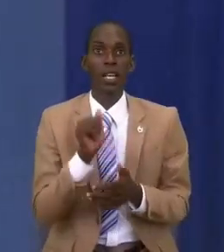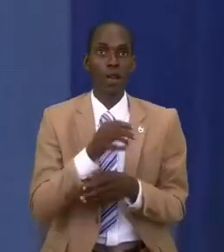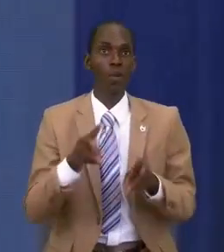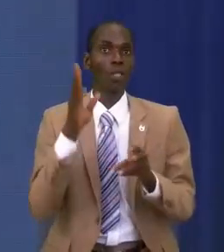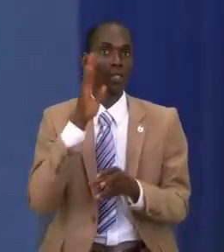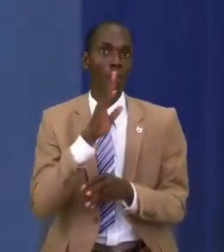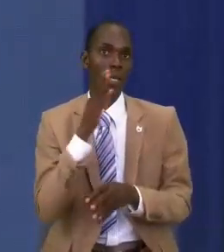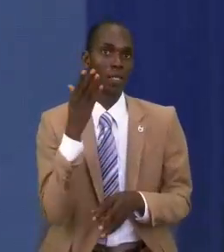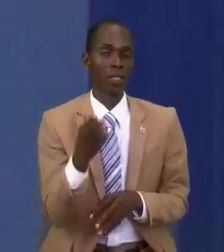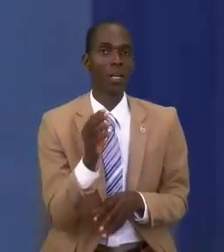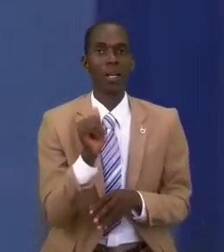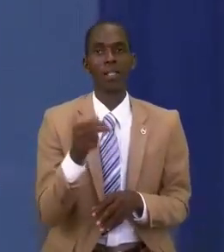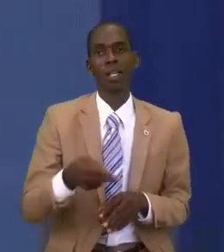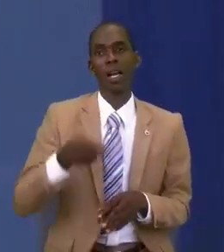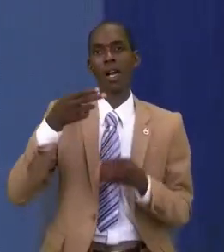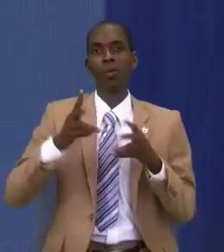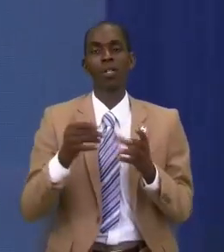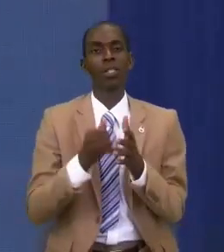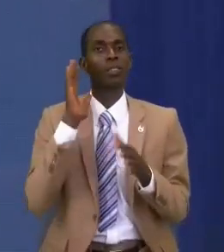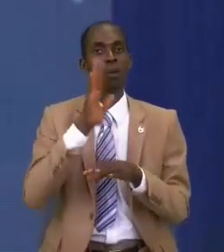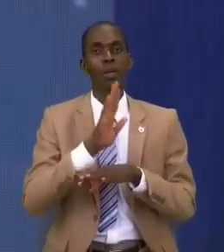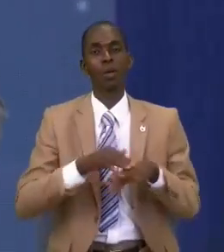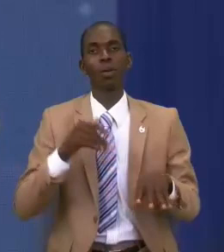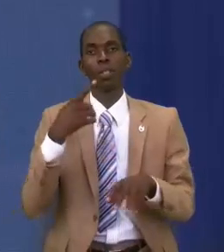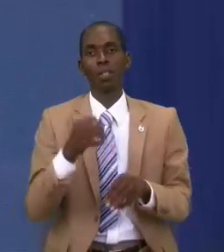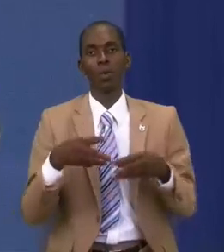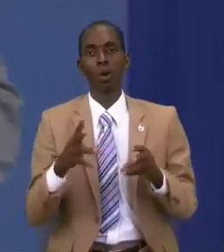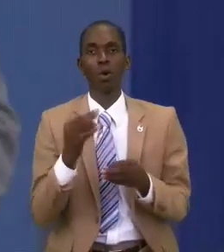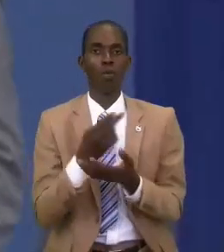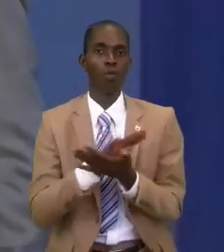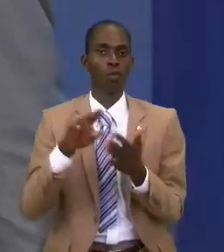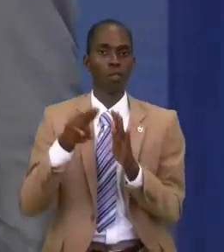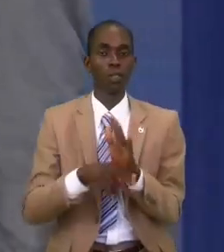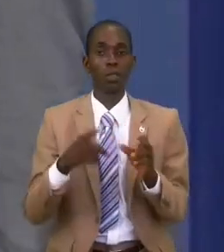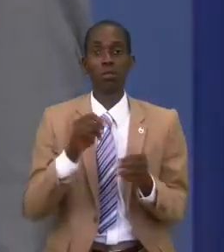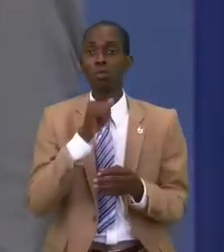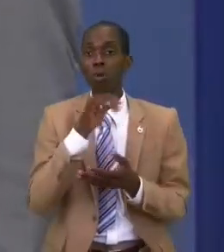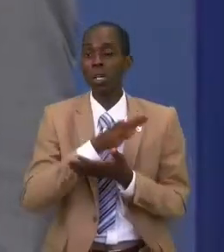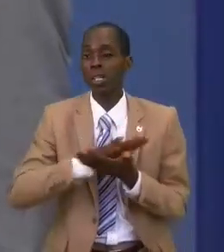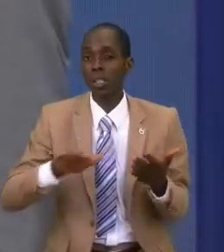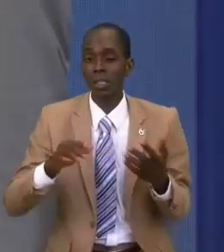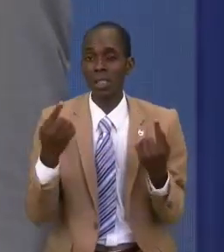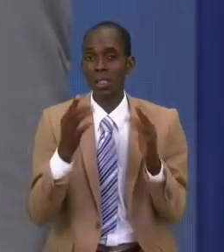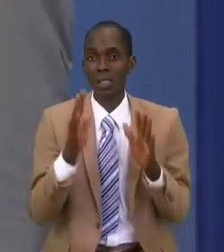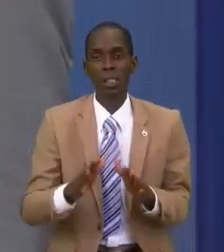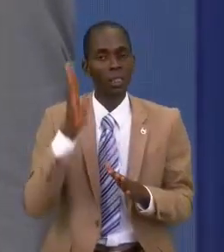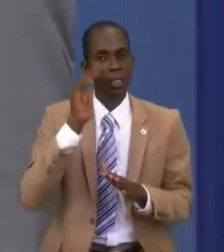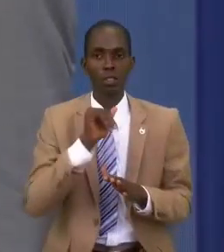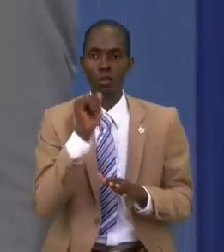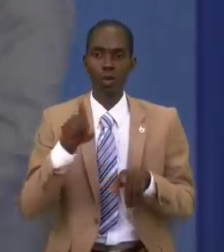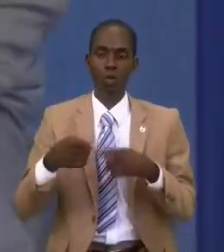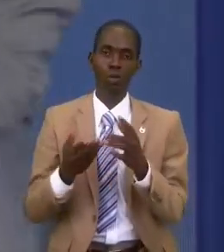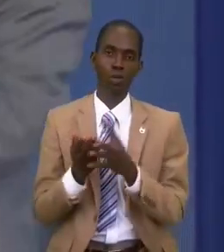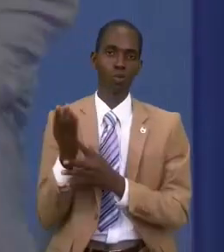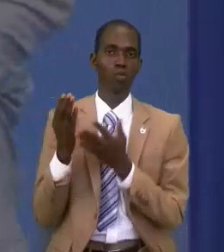of holiness. The unclean shall not pass over it. We have to drop all uncleanness at the gate, at